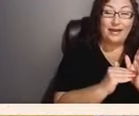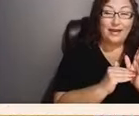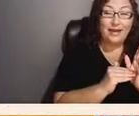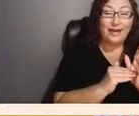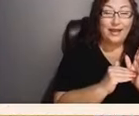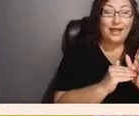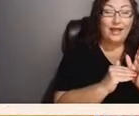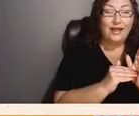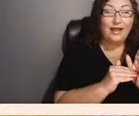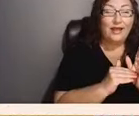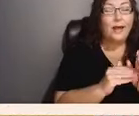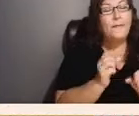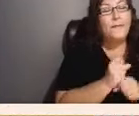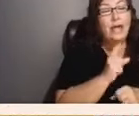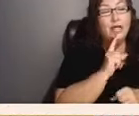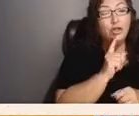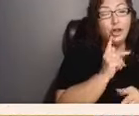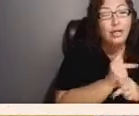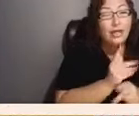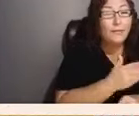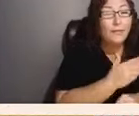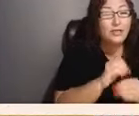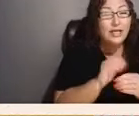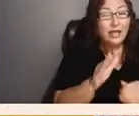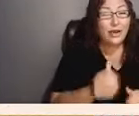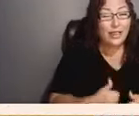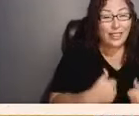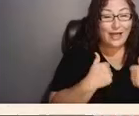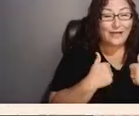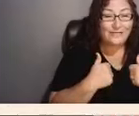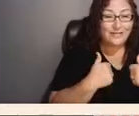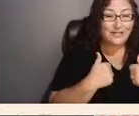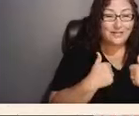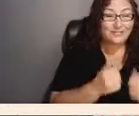Make sure you keep music in your lives.